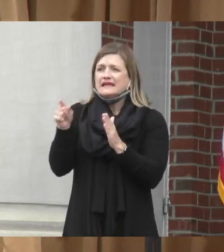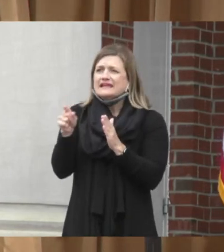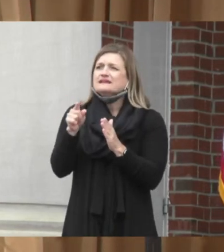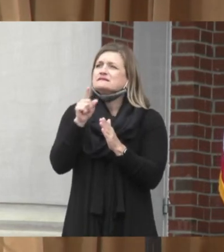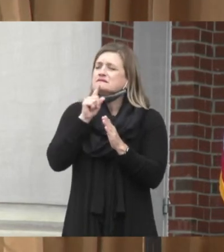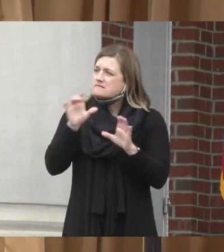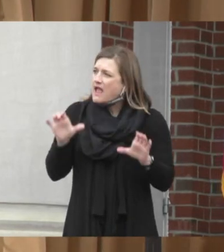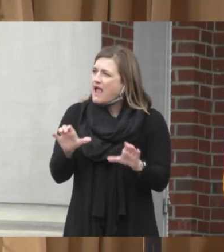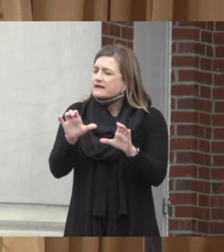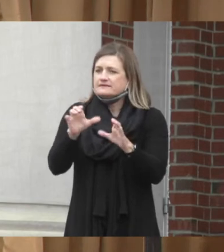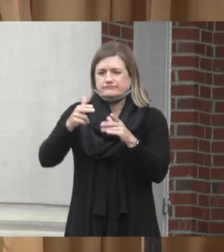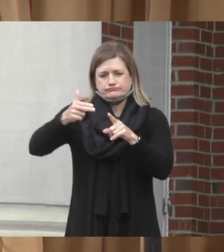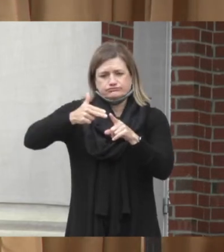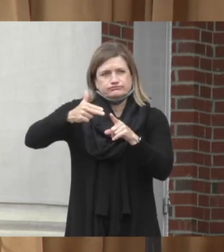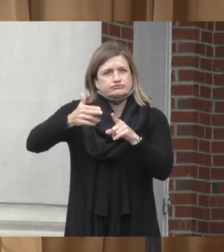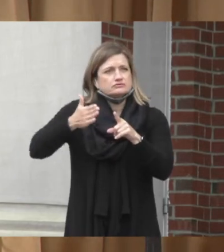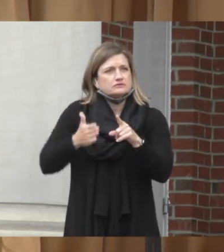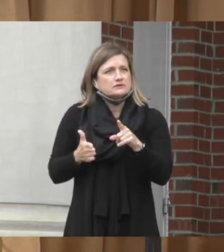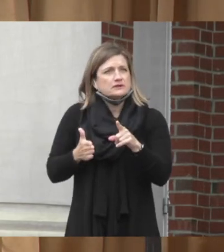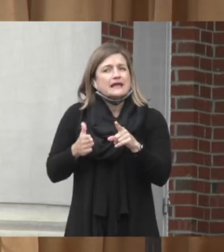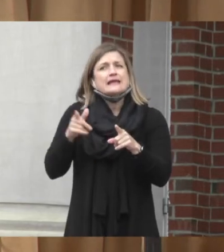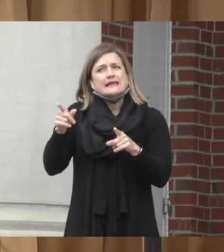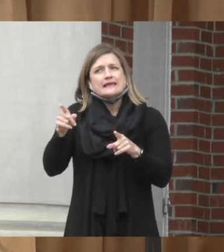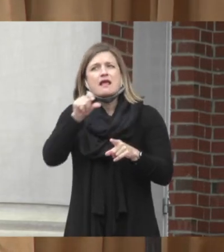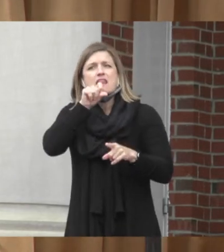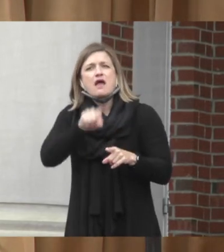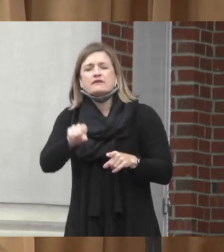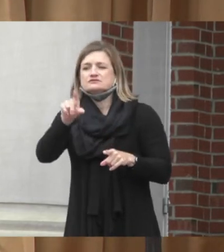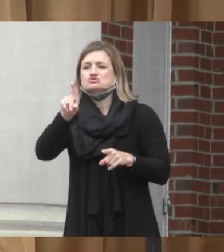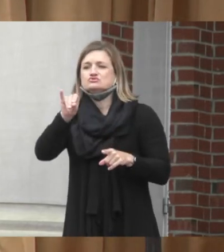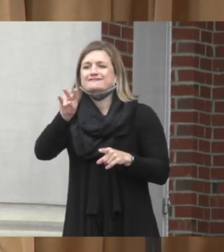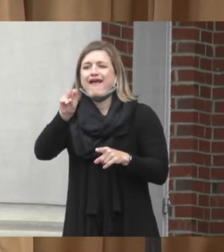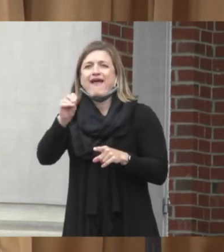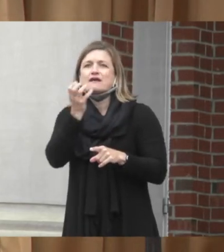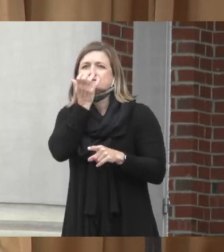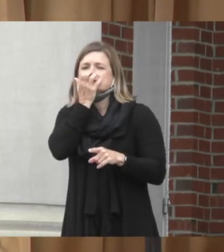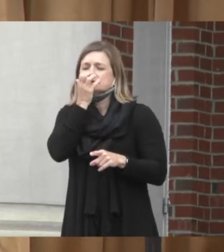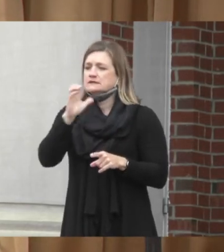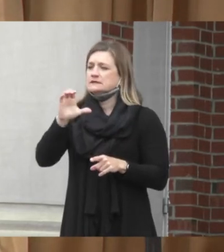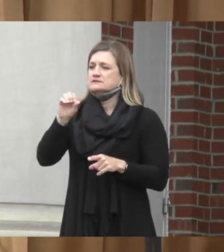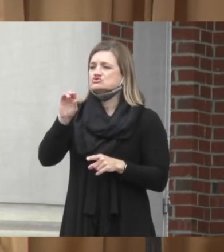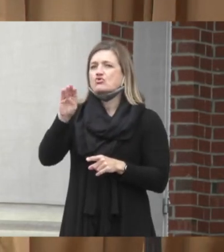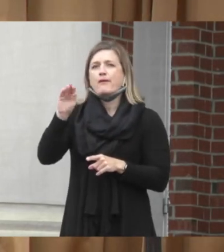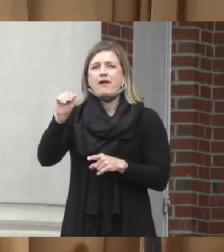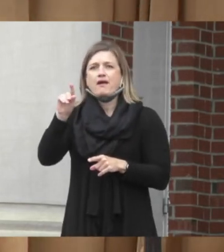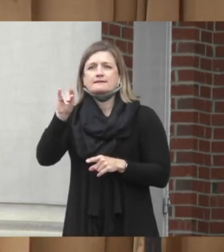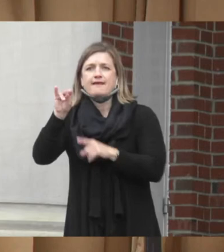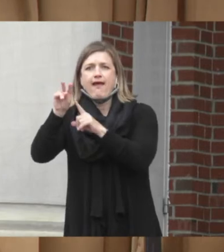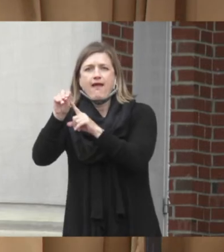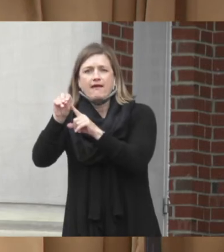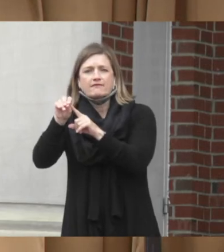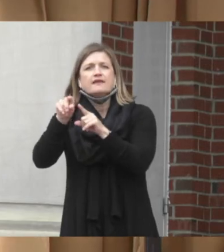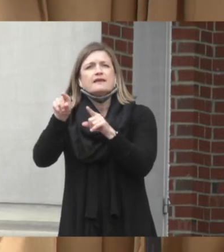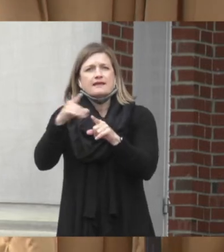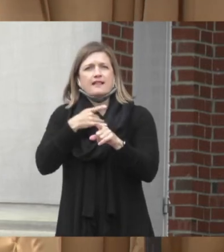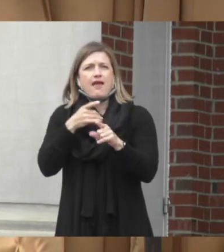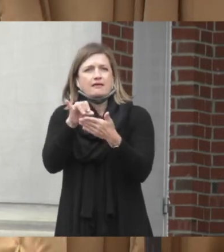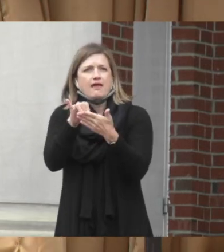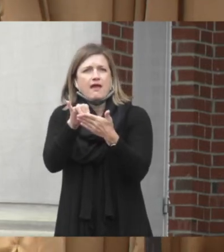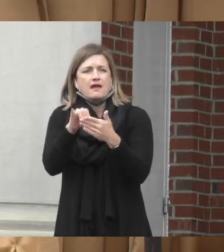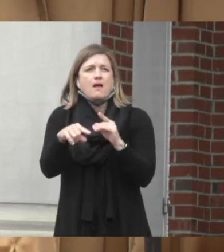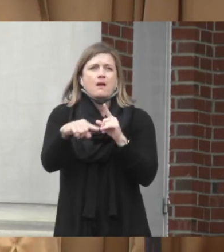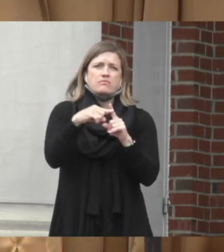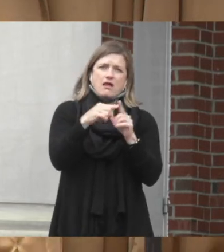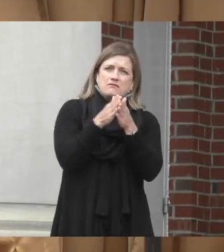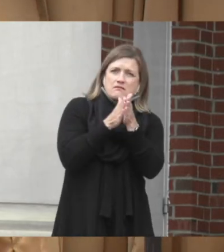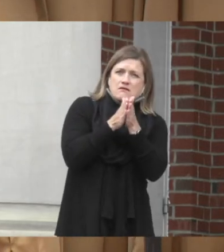was intrigued by the opportunity that might exist underwater in industrial welding. But Marco's love for learning and his